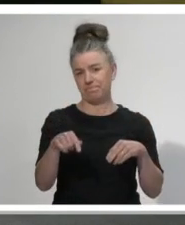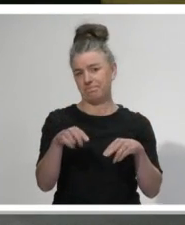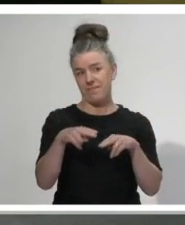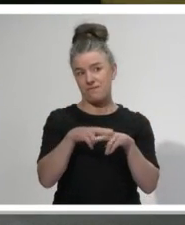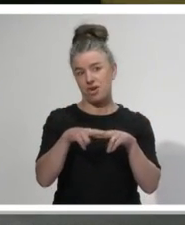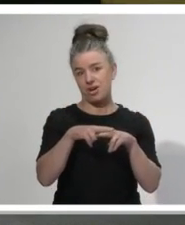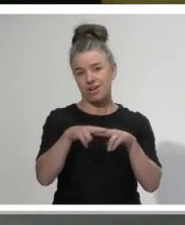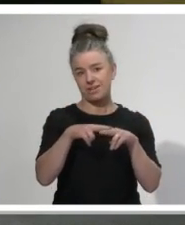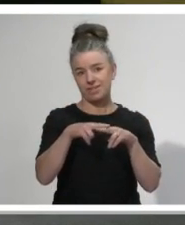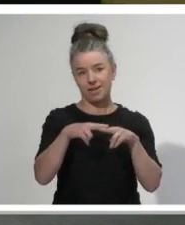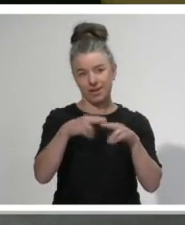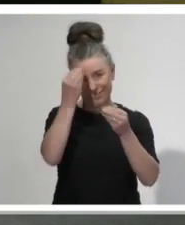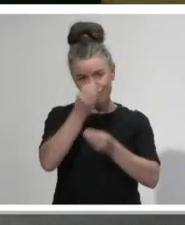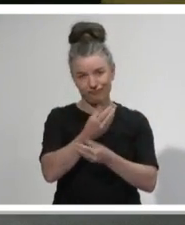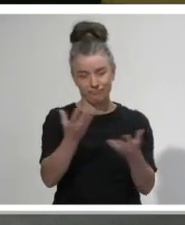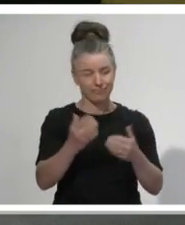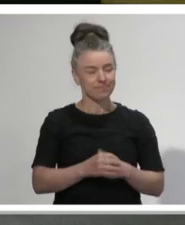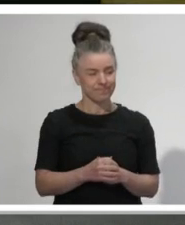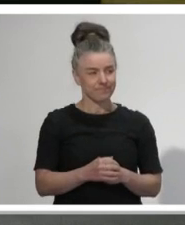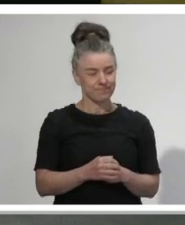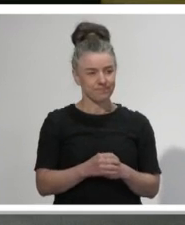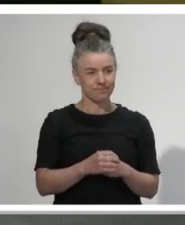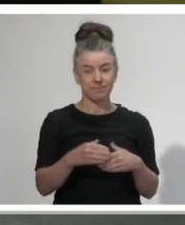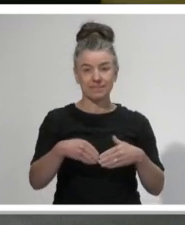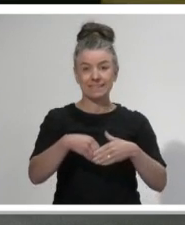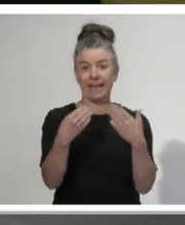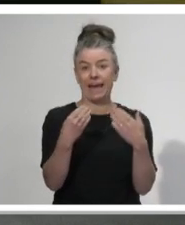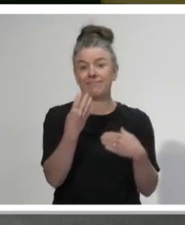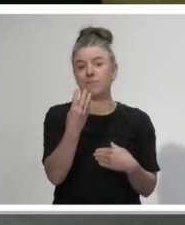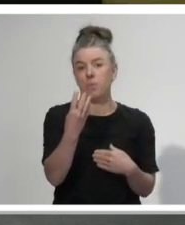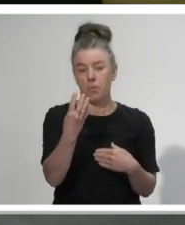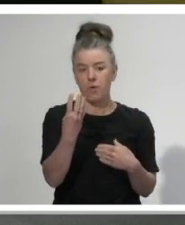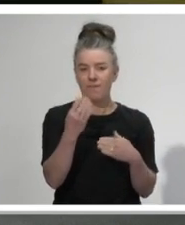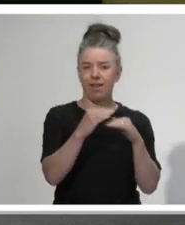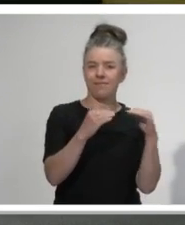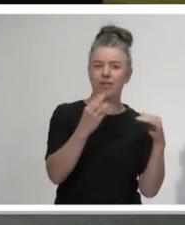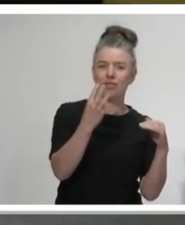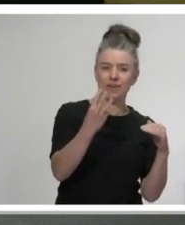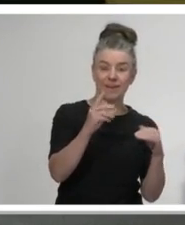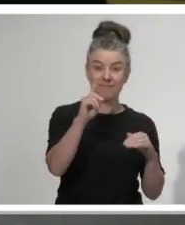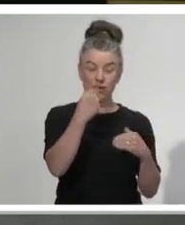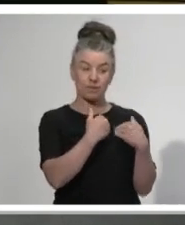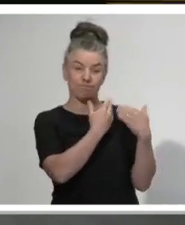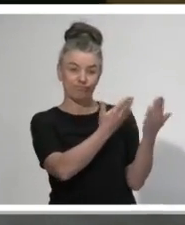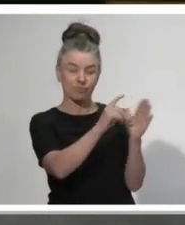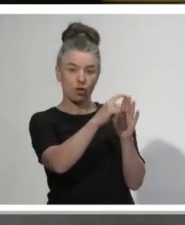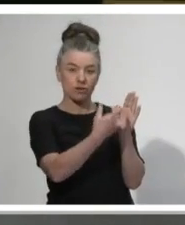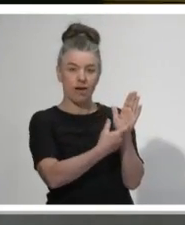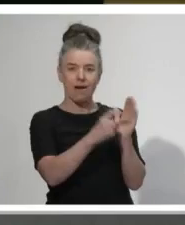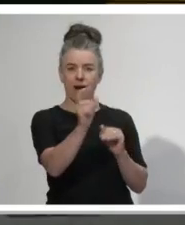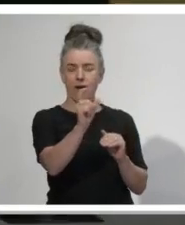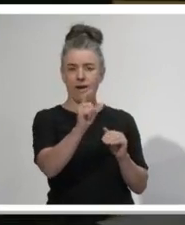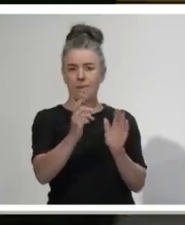day 4 of Alert Level 3. I will hand over first to the Director of Public Health, Dr. Caroline McElnay. Thank